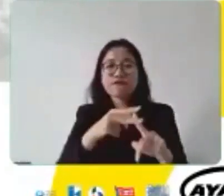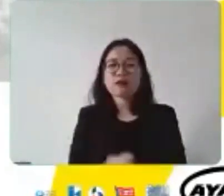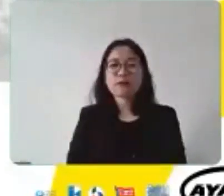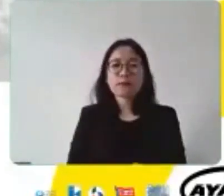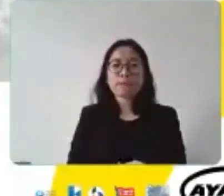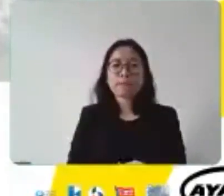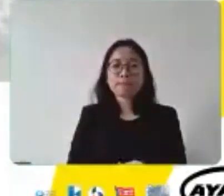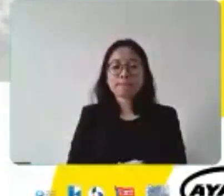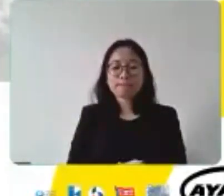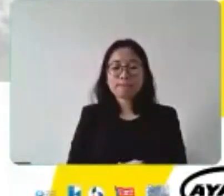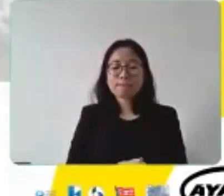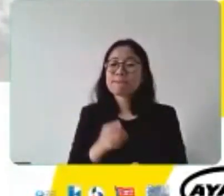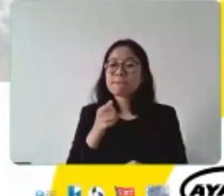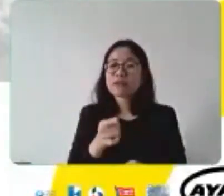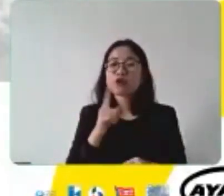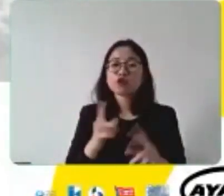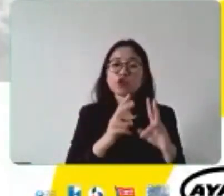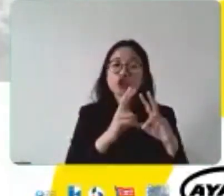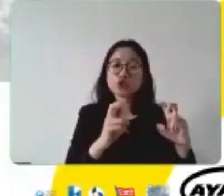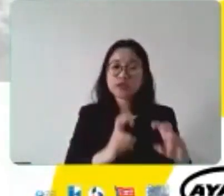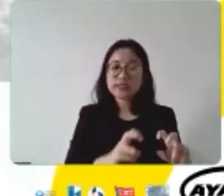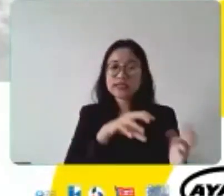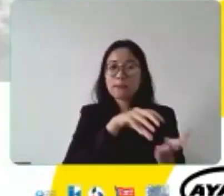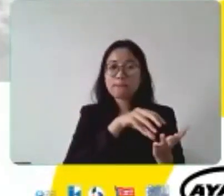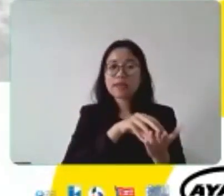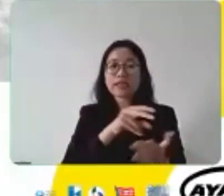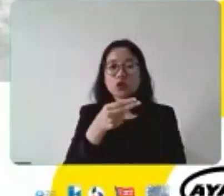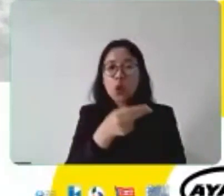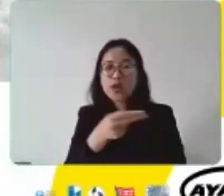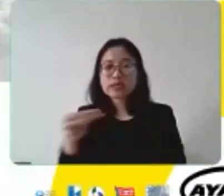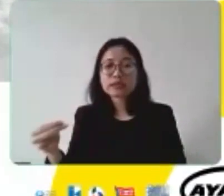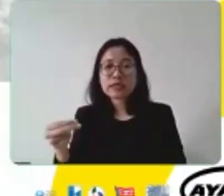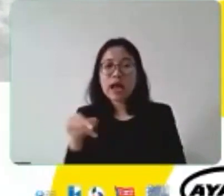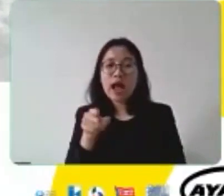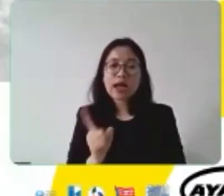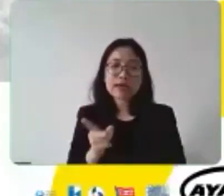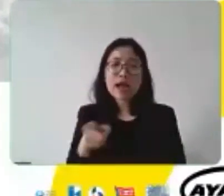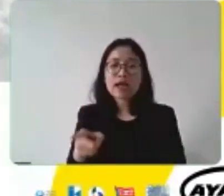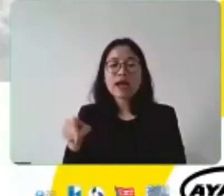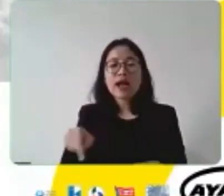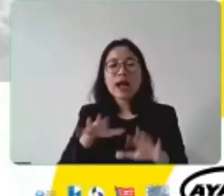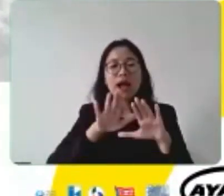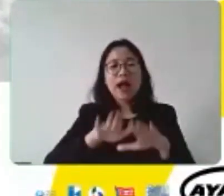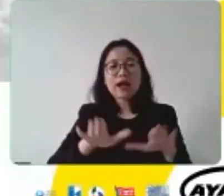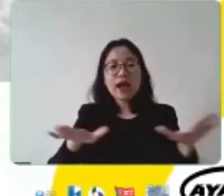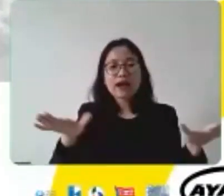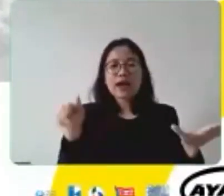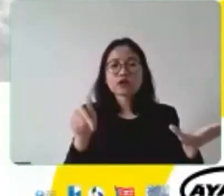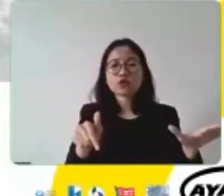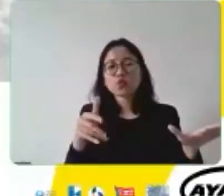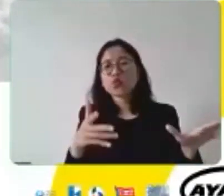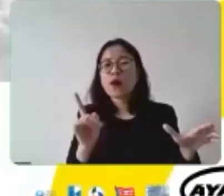who lived in forest fire-prone provinces all their lives performed significantly worse